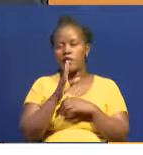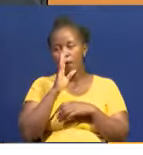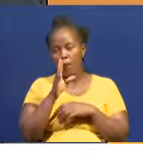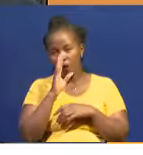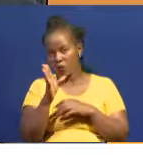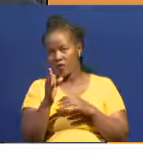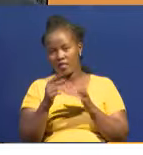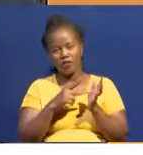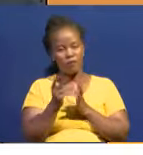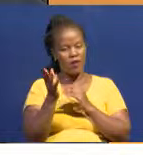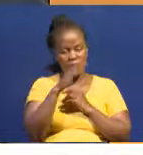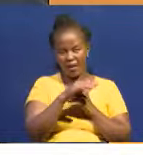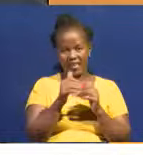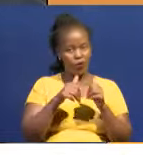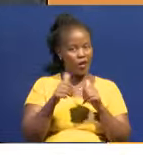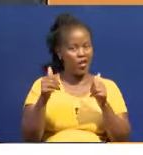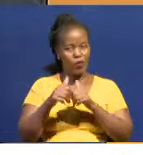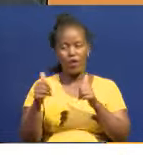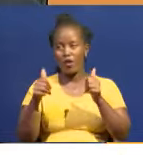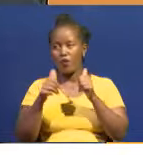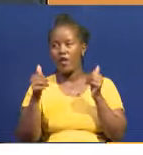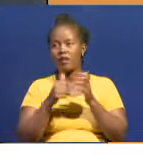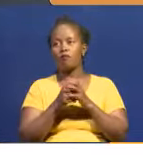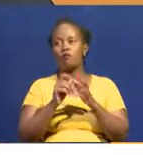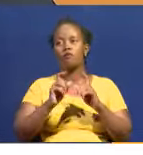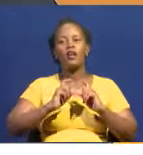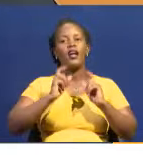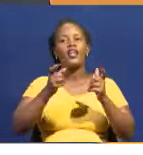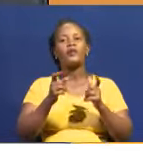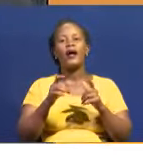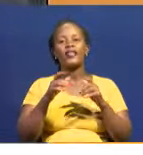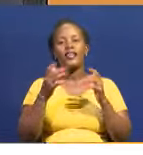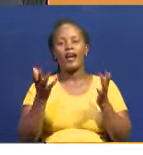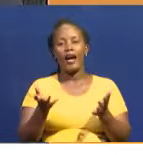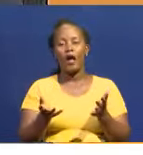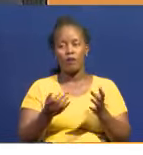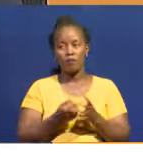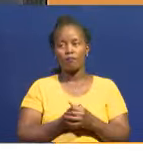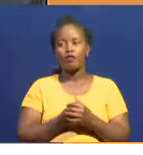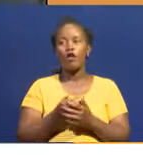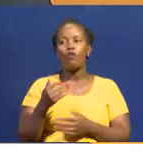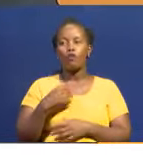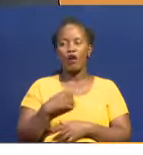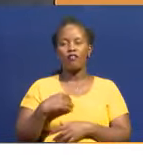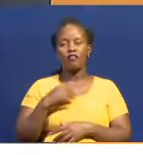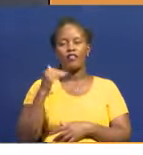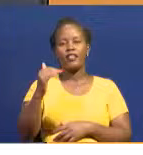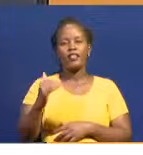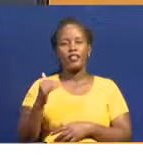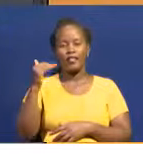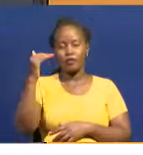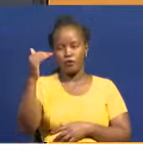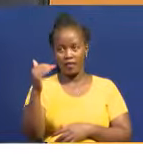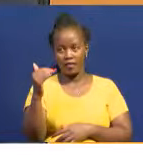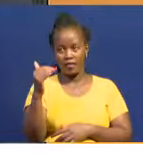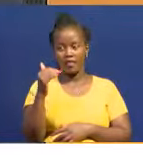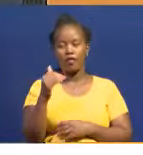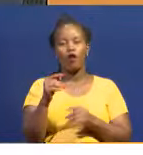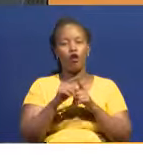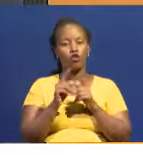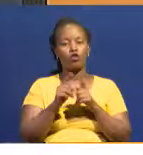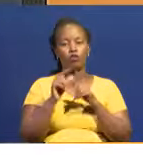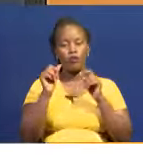good beneficiaries. And how are we rewarding them? Now they're going to be graduated to